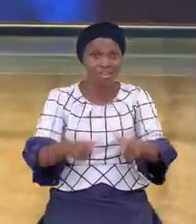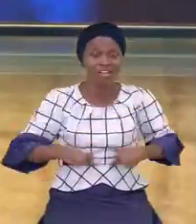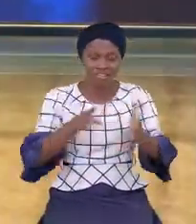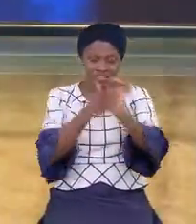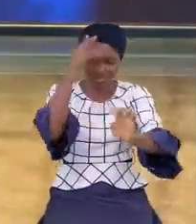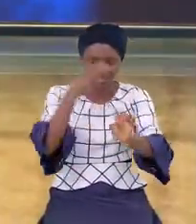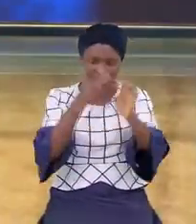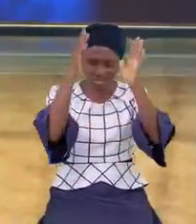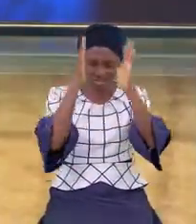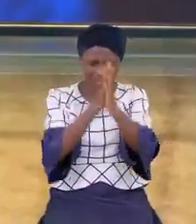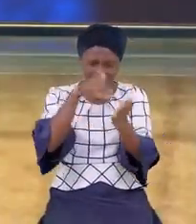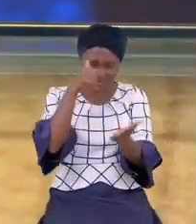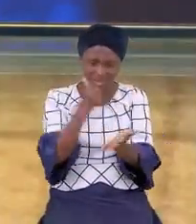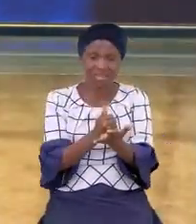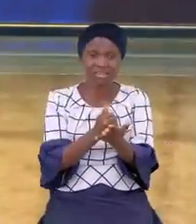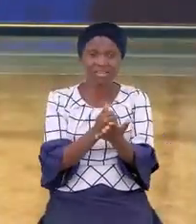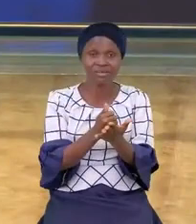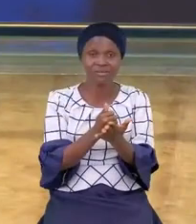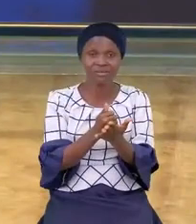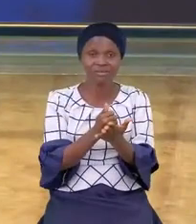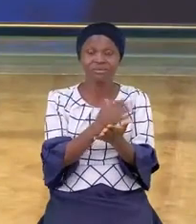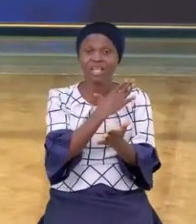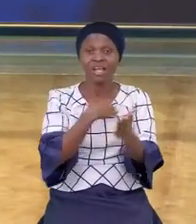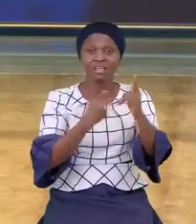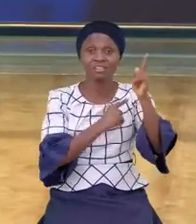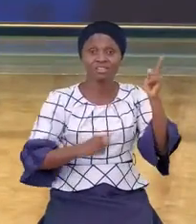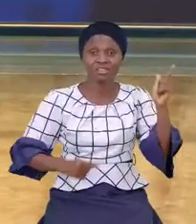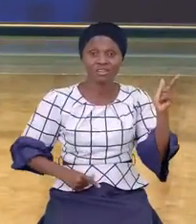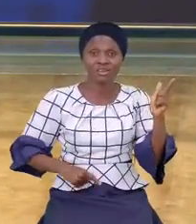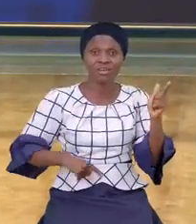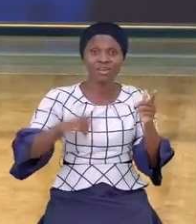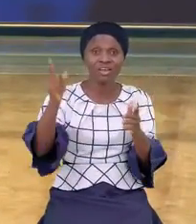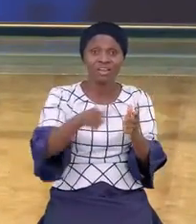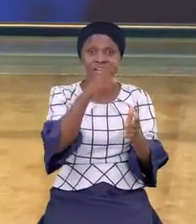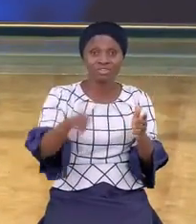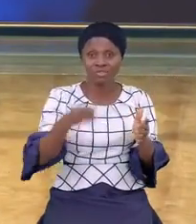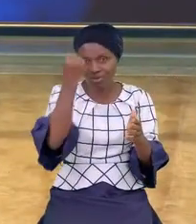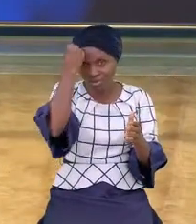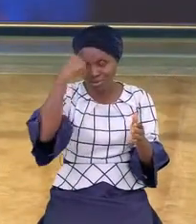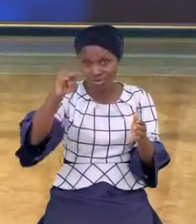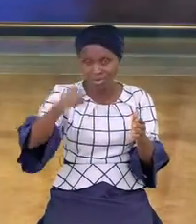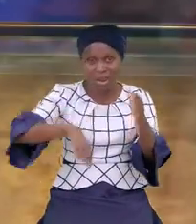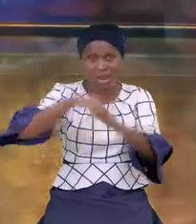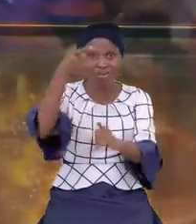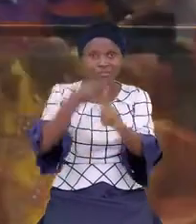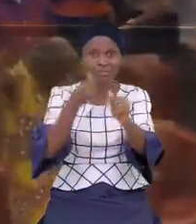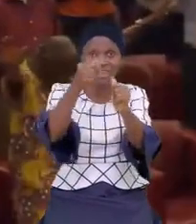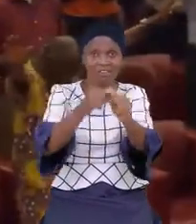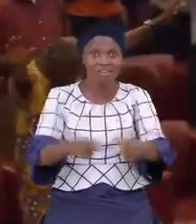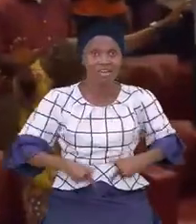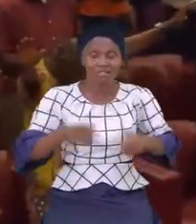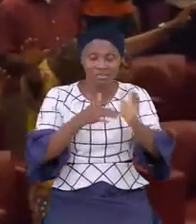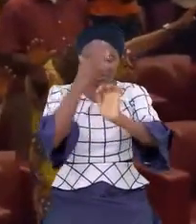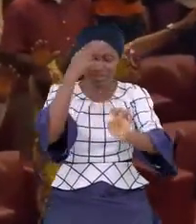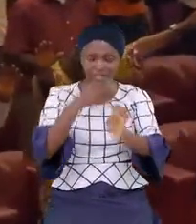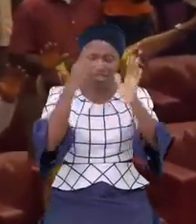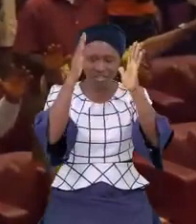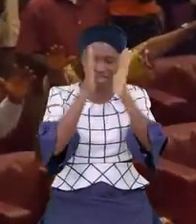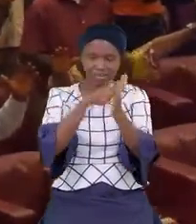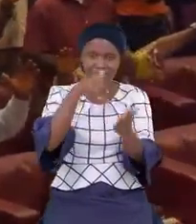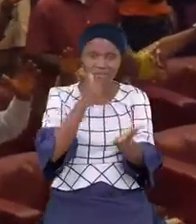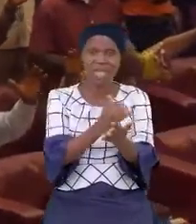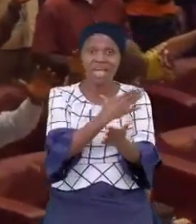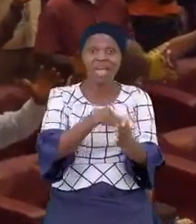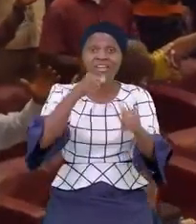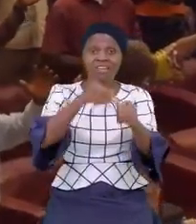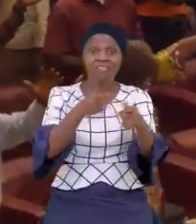good amen. And the Lord cancel disobedience from every life. And every day